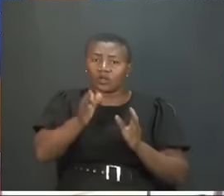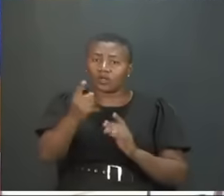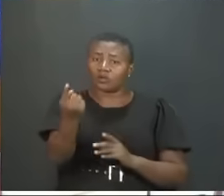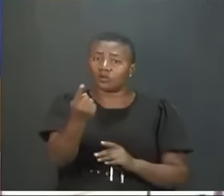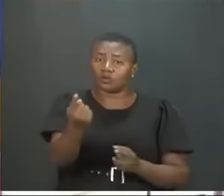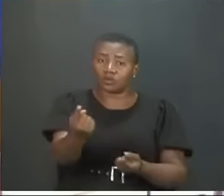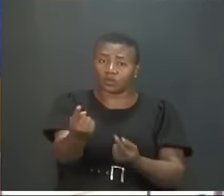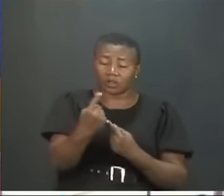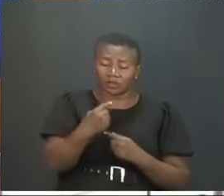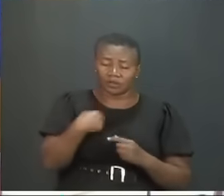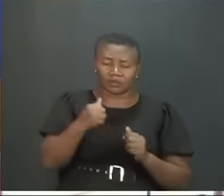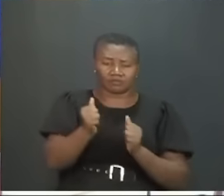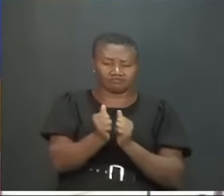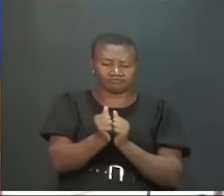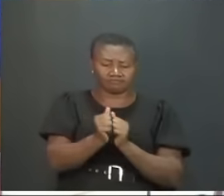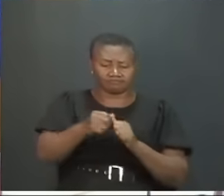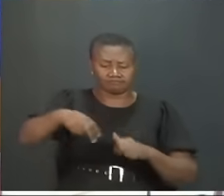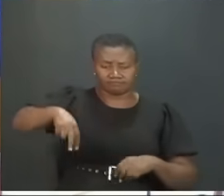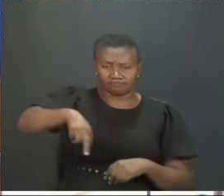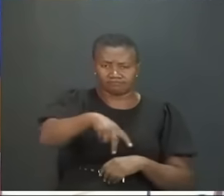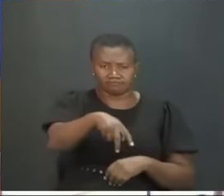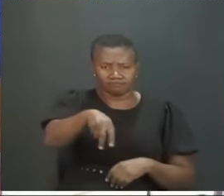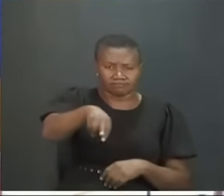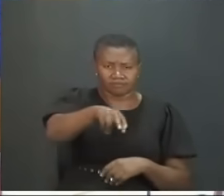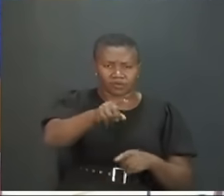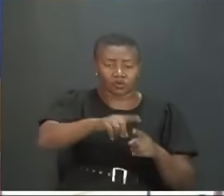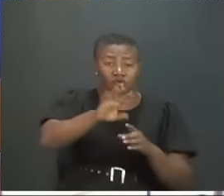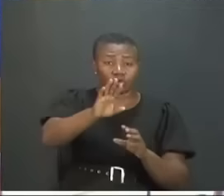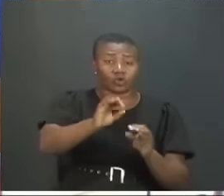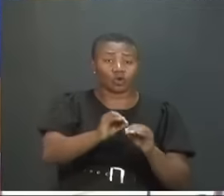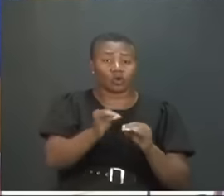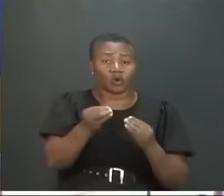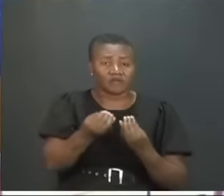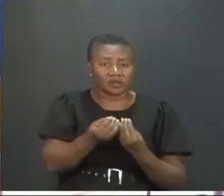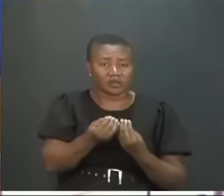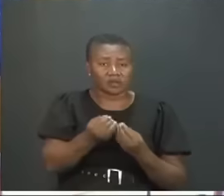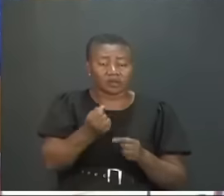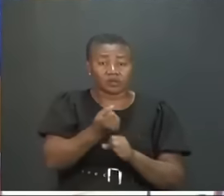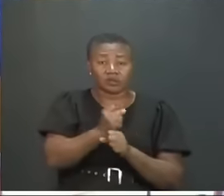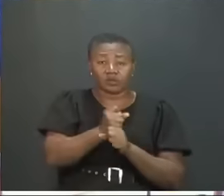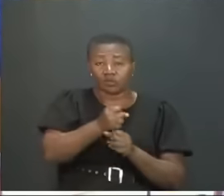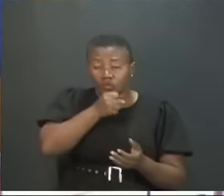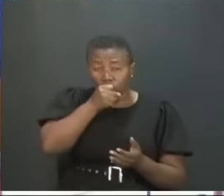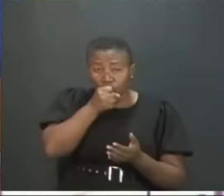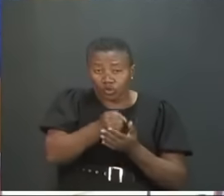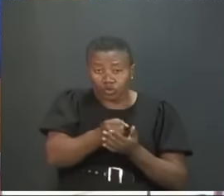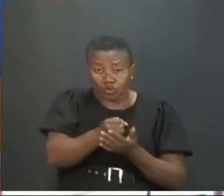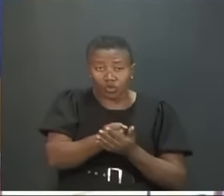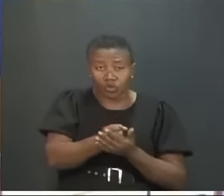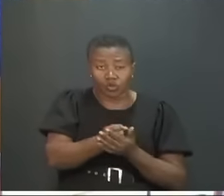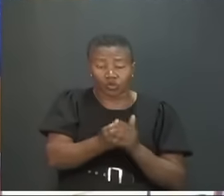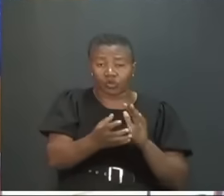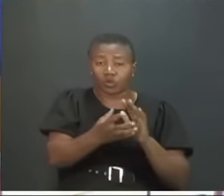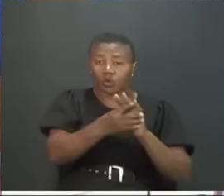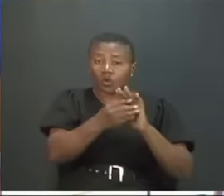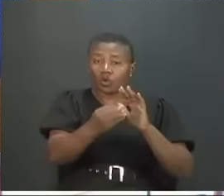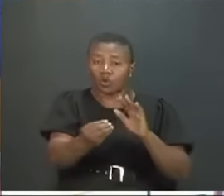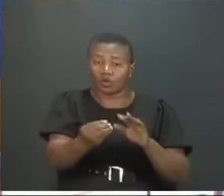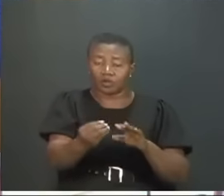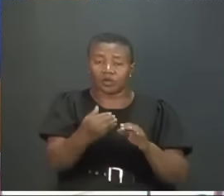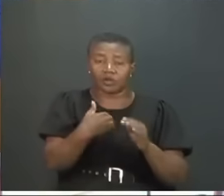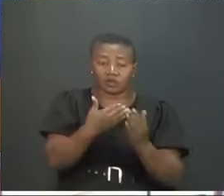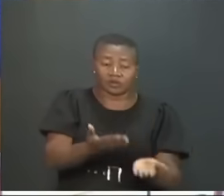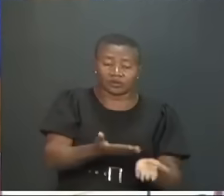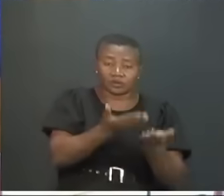worked with him all the way to your office to make sure that the copy had been duly submitted, which you